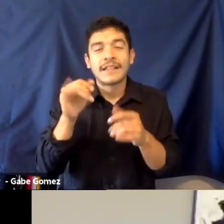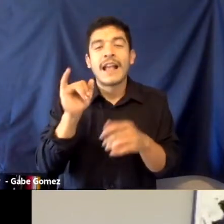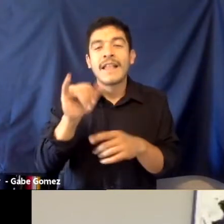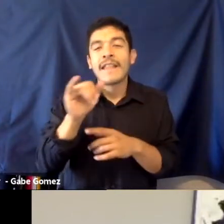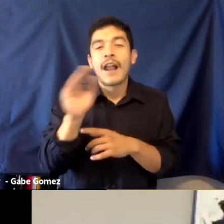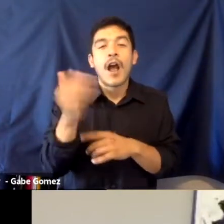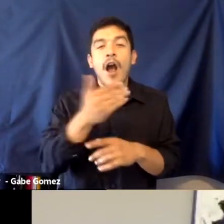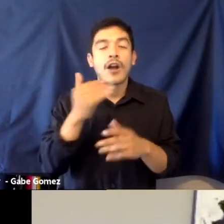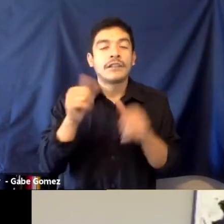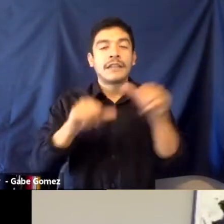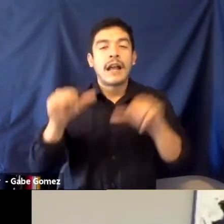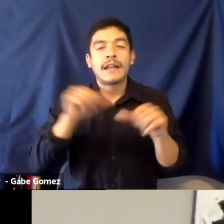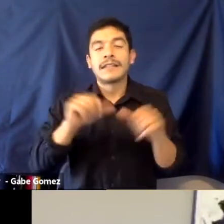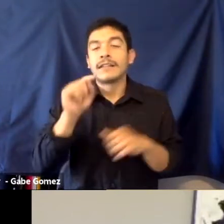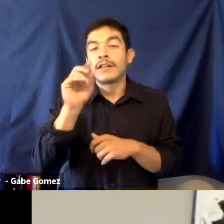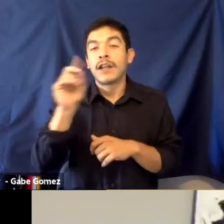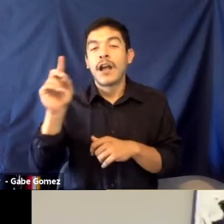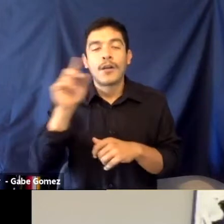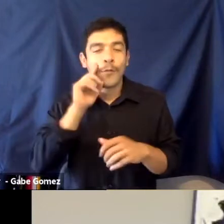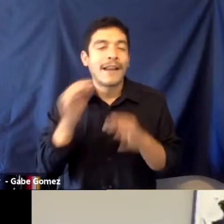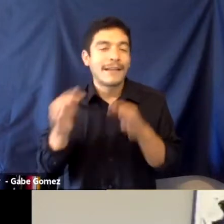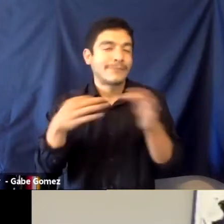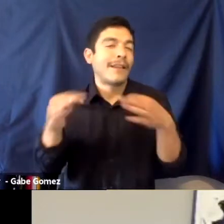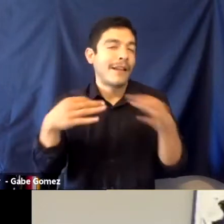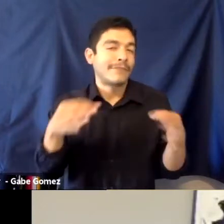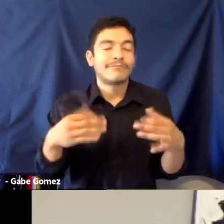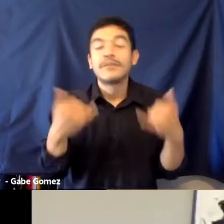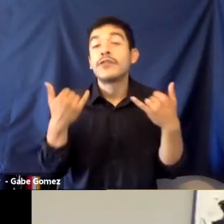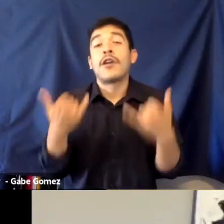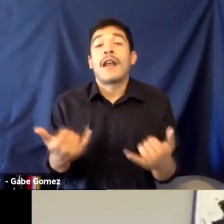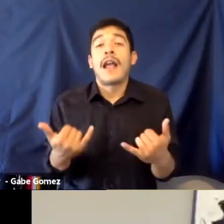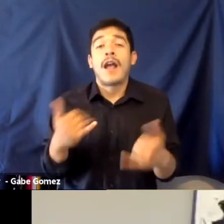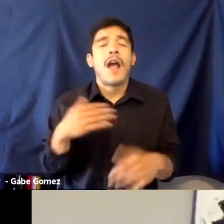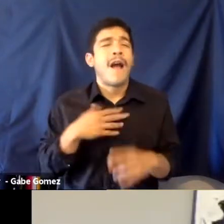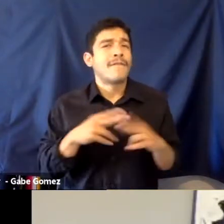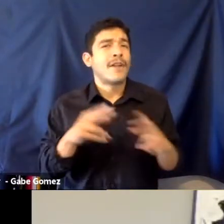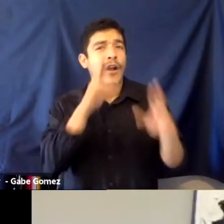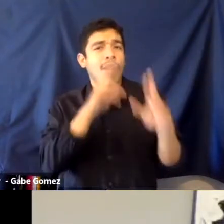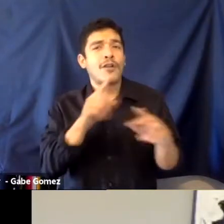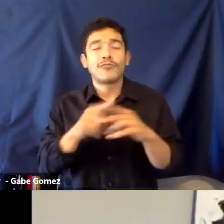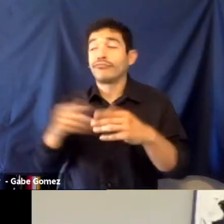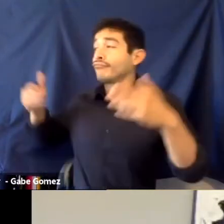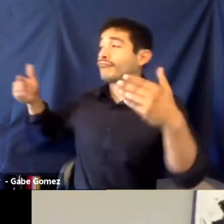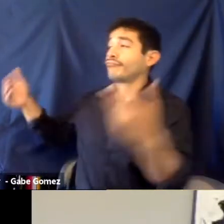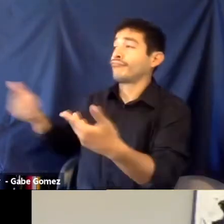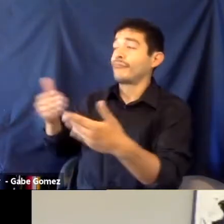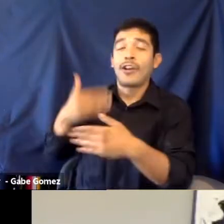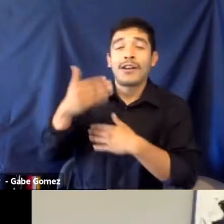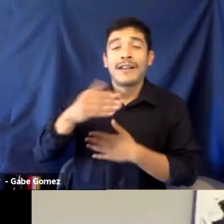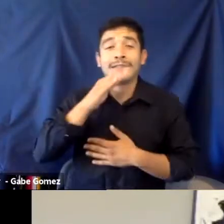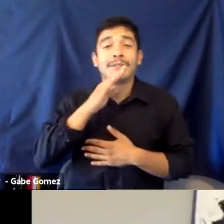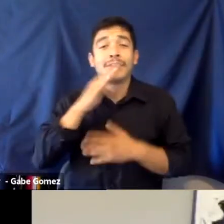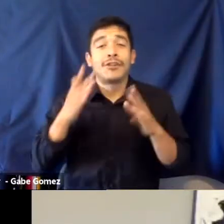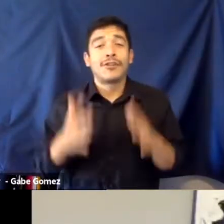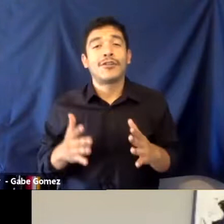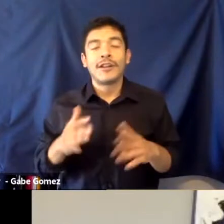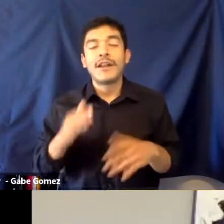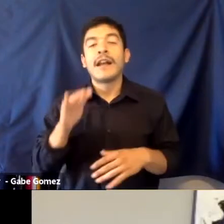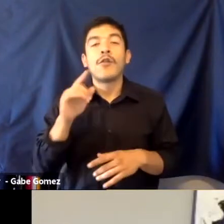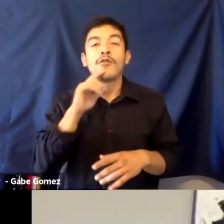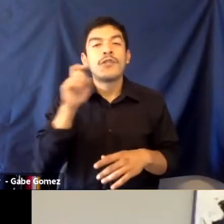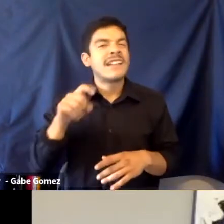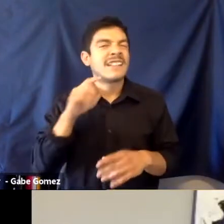going to explain. And so now, I am so honored to introduce our next speaker, who really needs